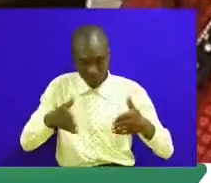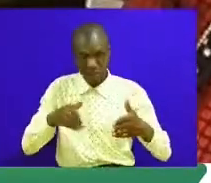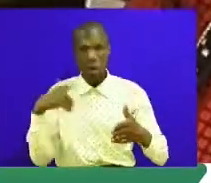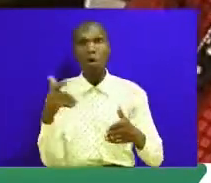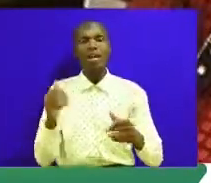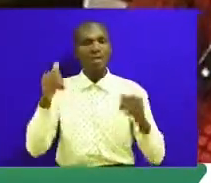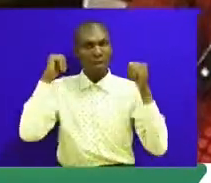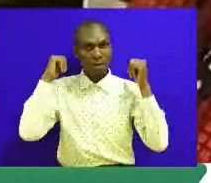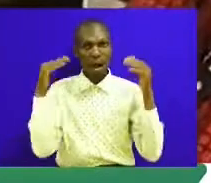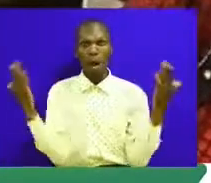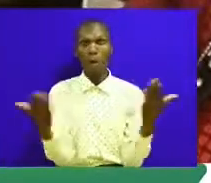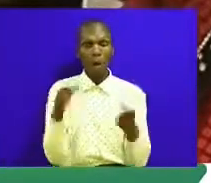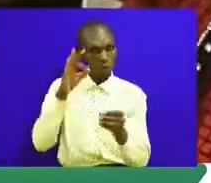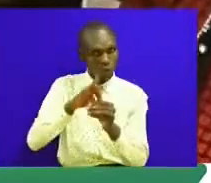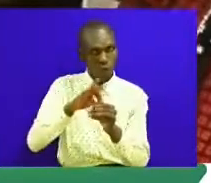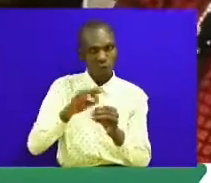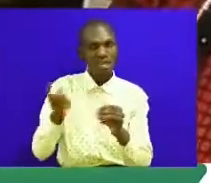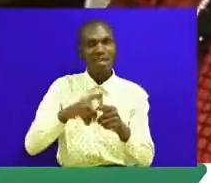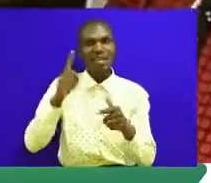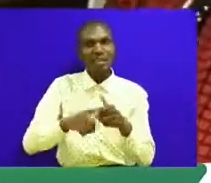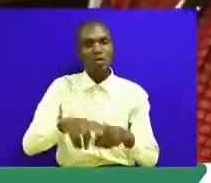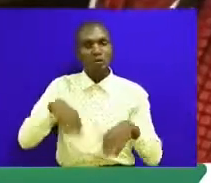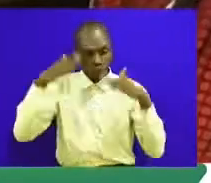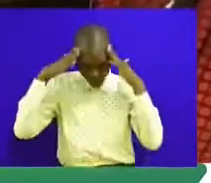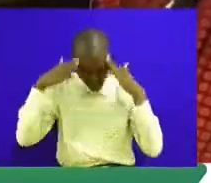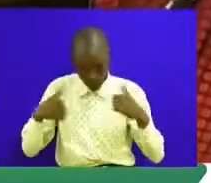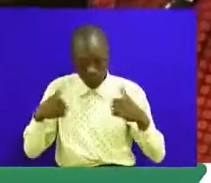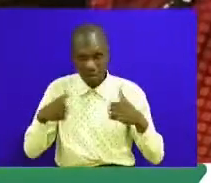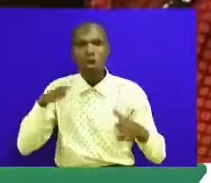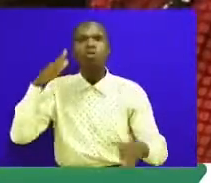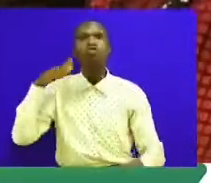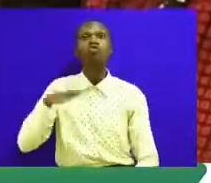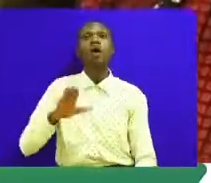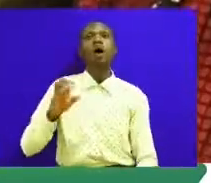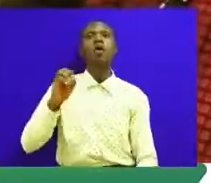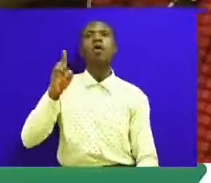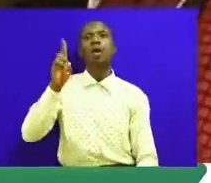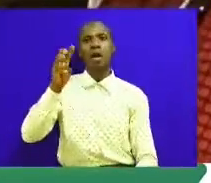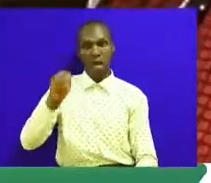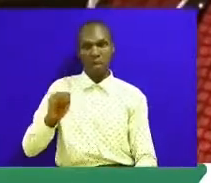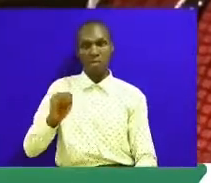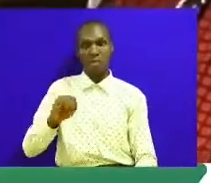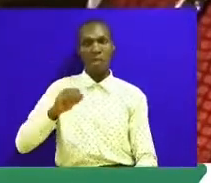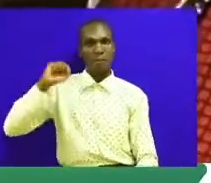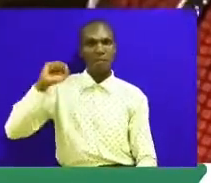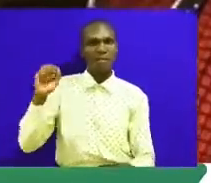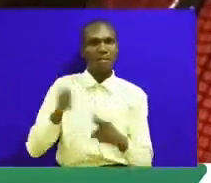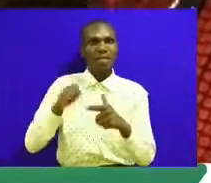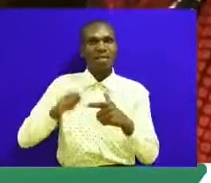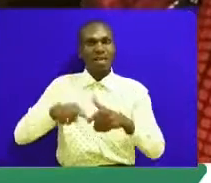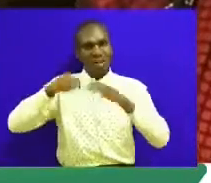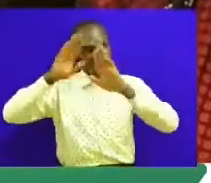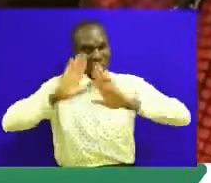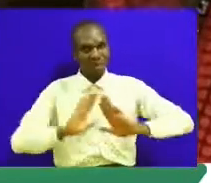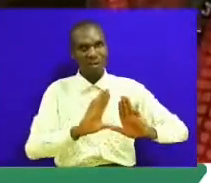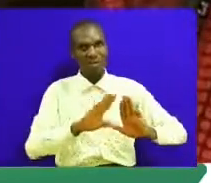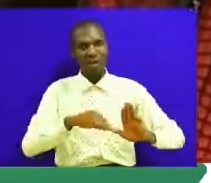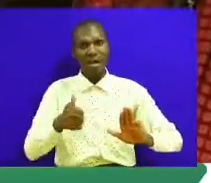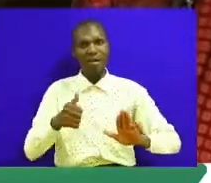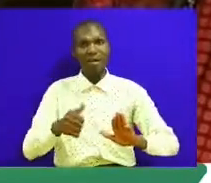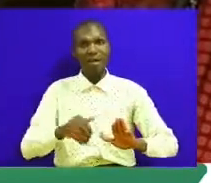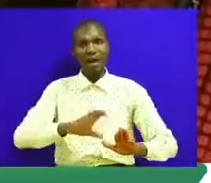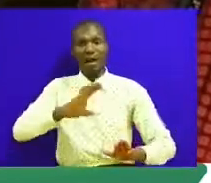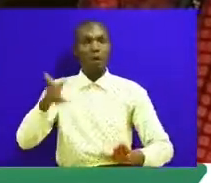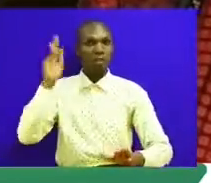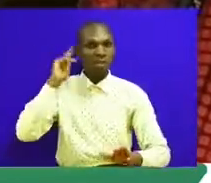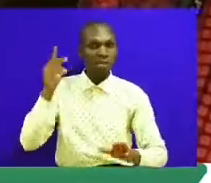work a pura yago. Nanda concentrate in a kia makia okia yuki. A mangana Kisi County, together electorate for Kisi County, but